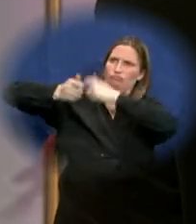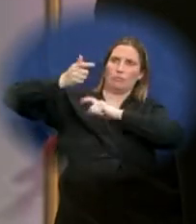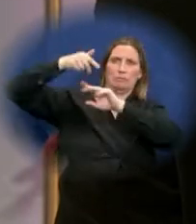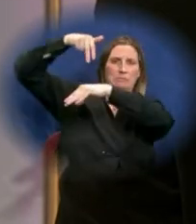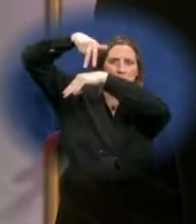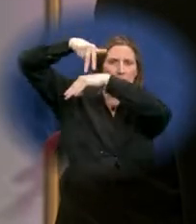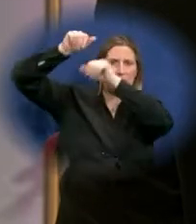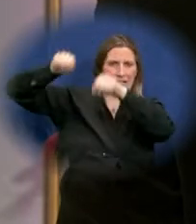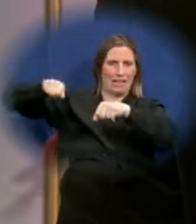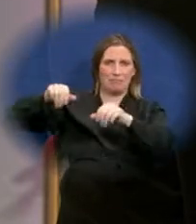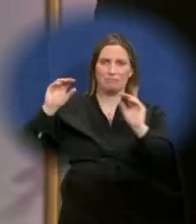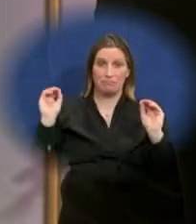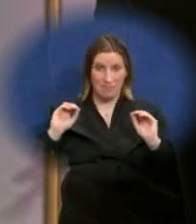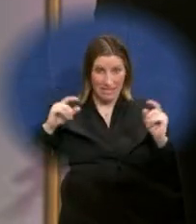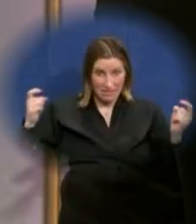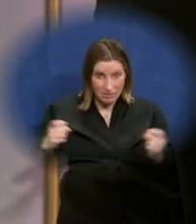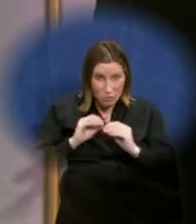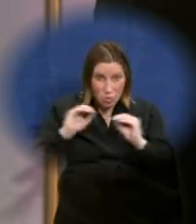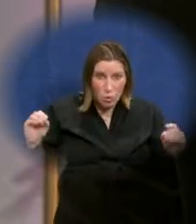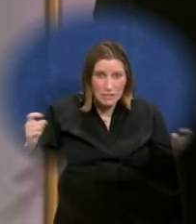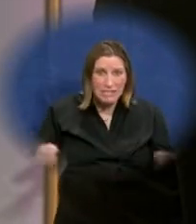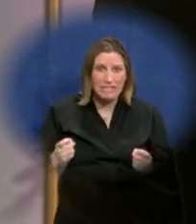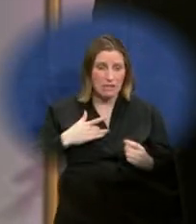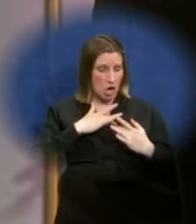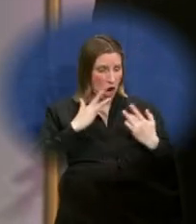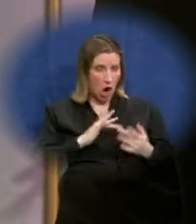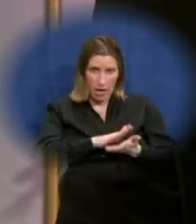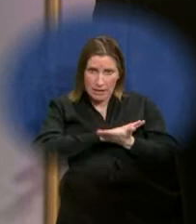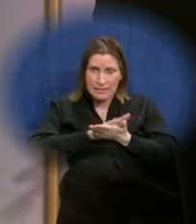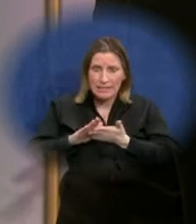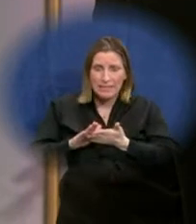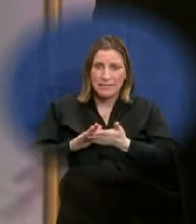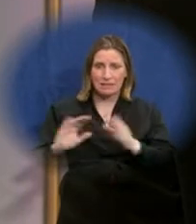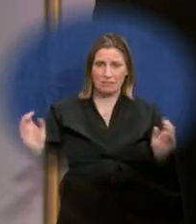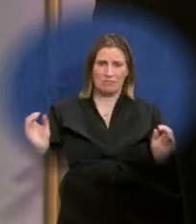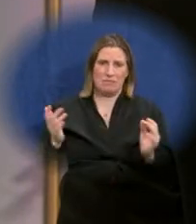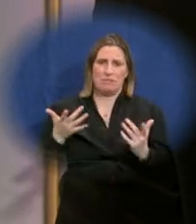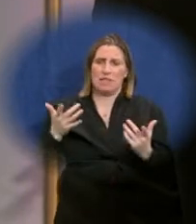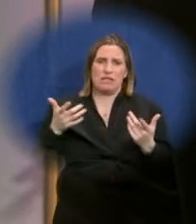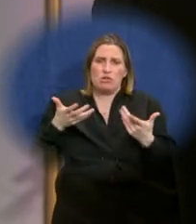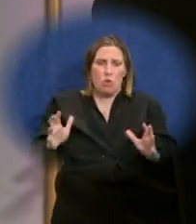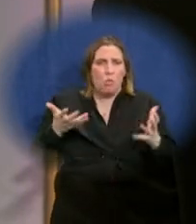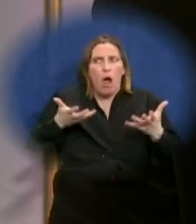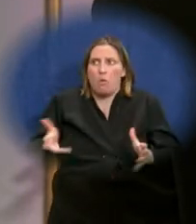One whose hands are sinless, whose heart is clean, who desires not what is vain.